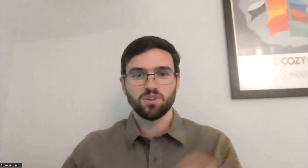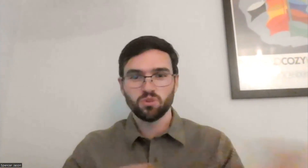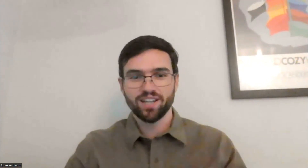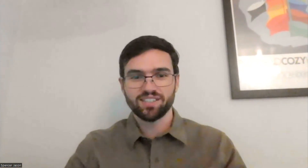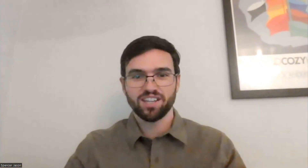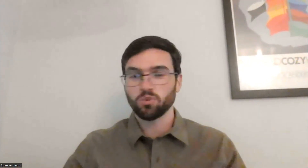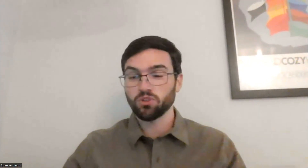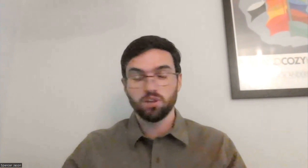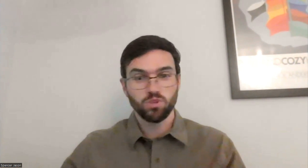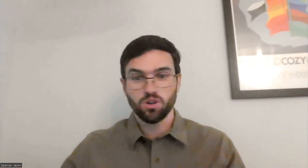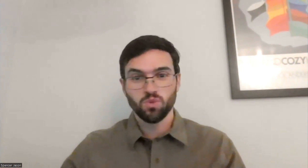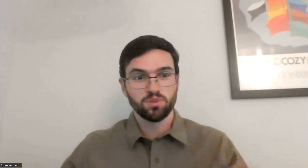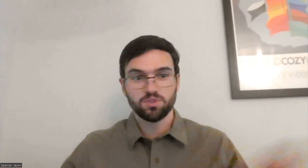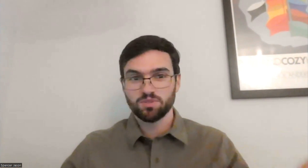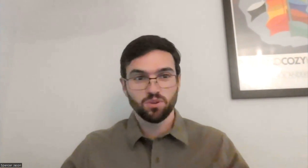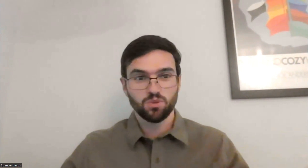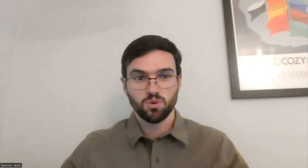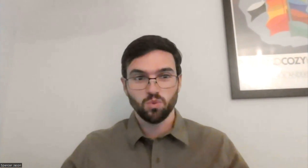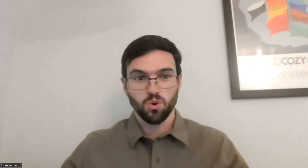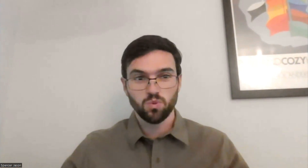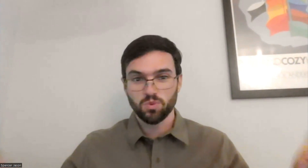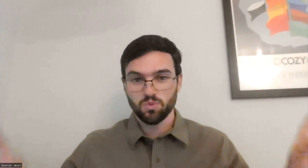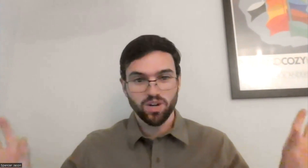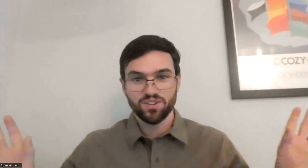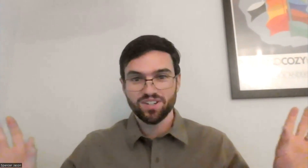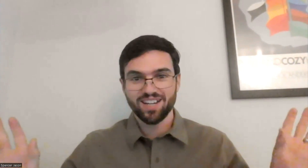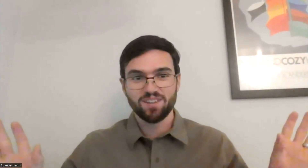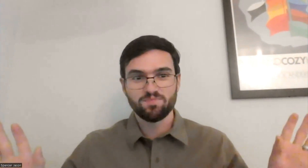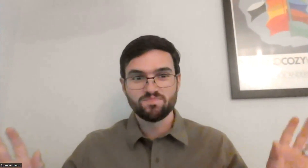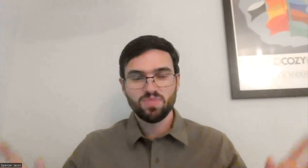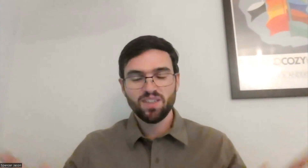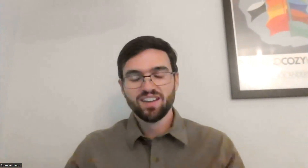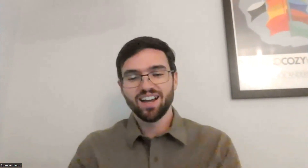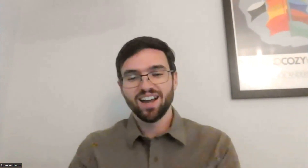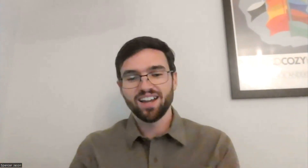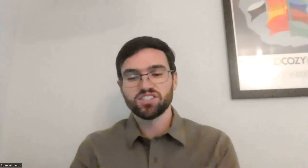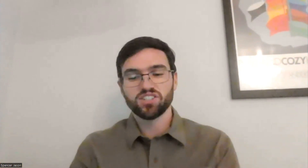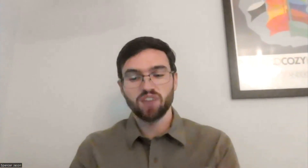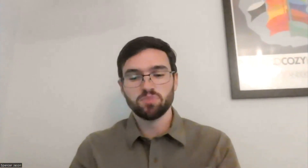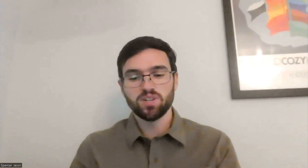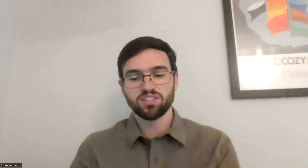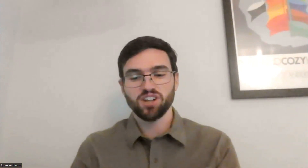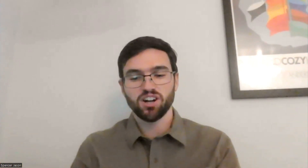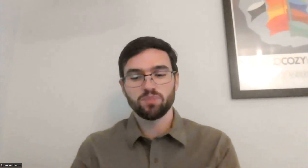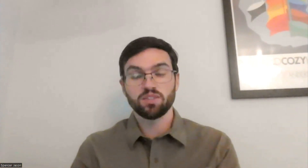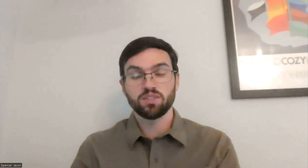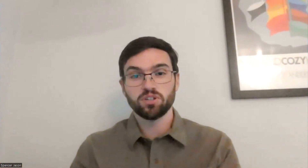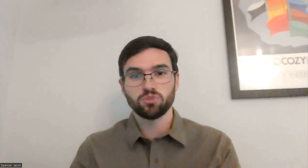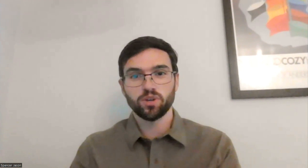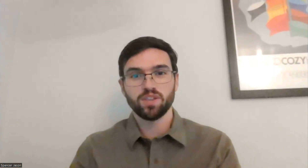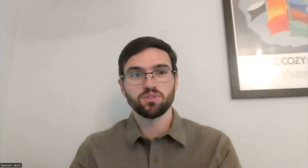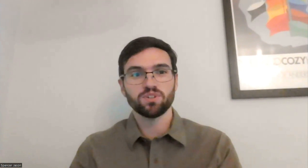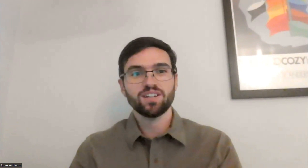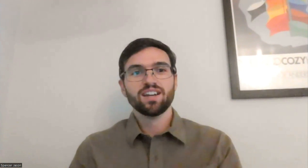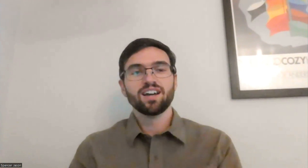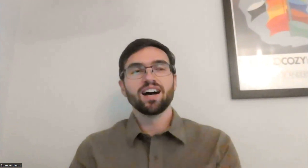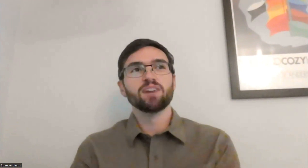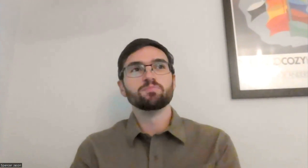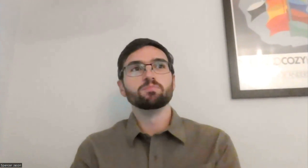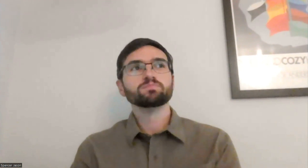game and an old man's game, or young woman, old woman, whatever. Right. It's tough to be in a startup at the mid career